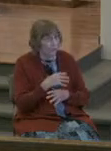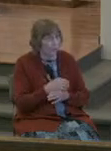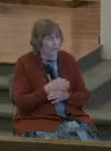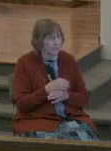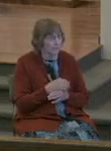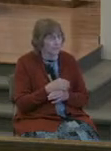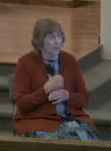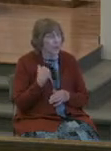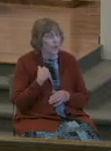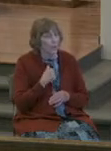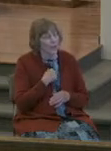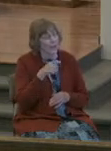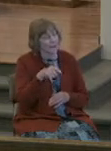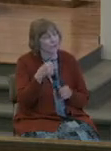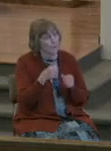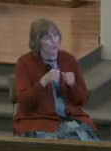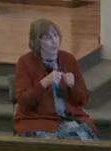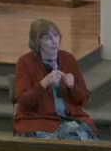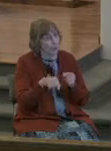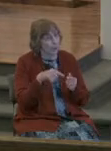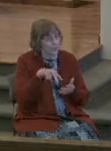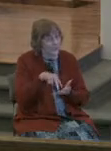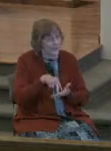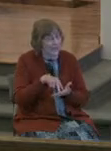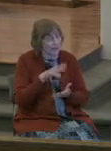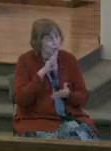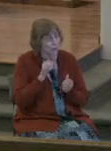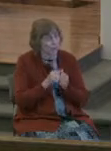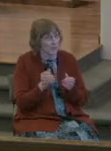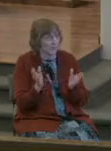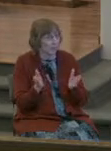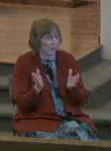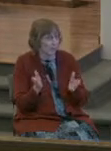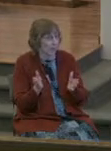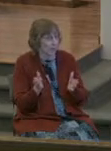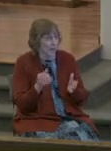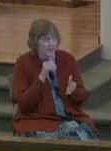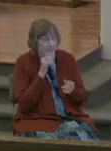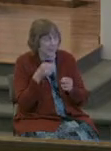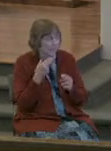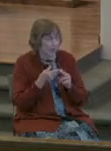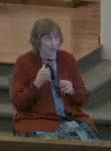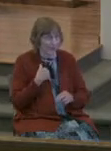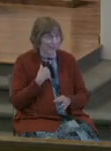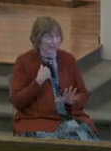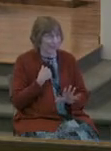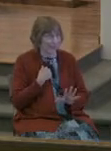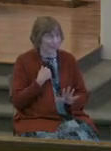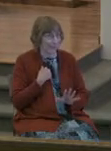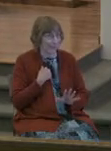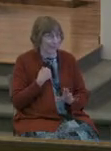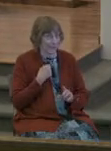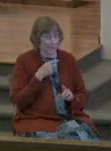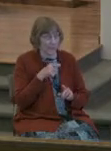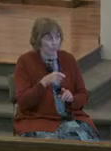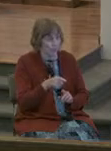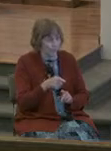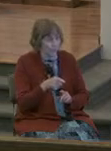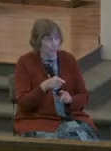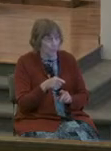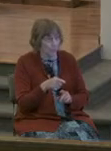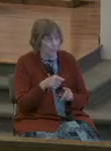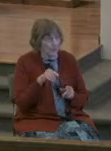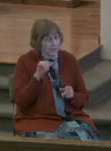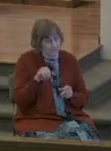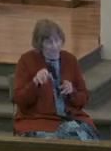faces. We have to remember that when we're standing there talking to somebody else, it's not about me. It's not about you. It's about